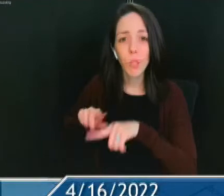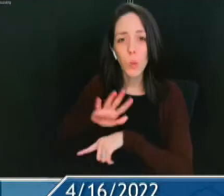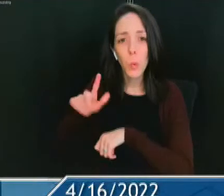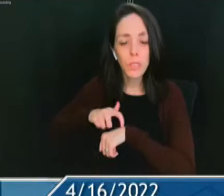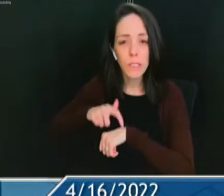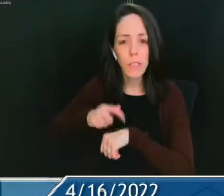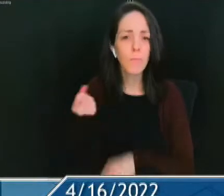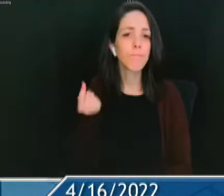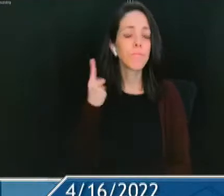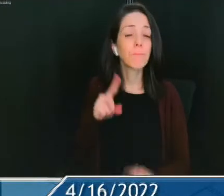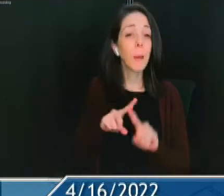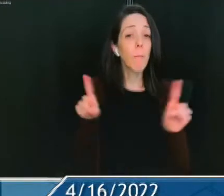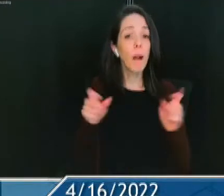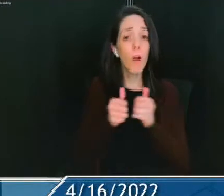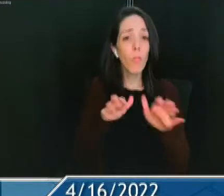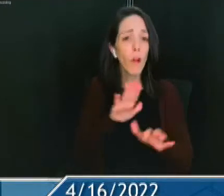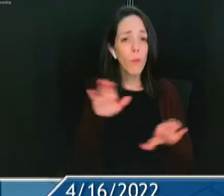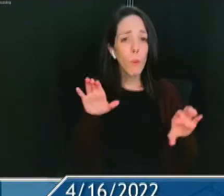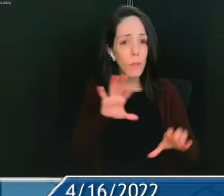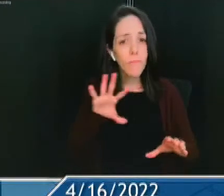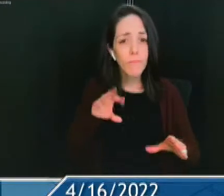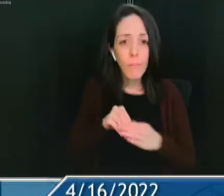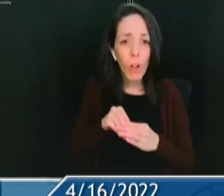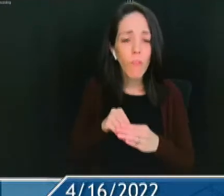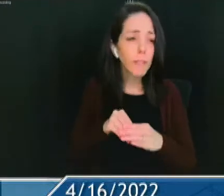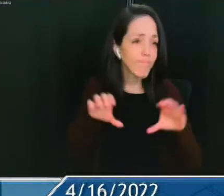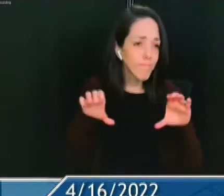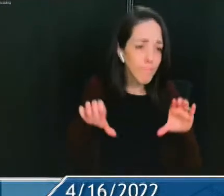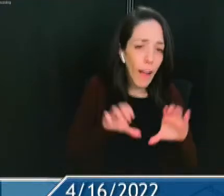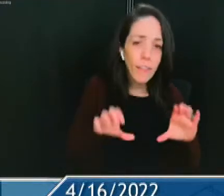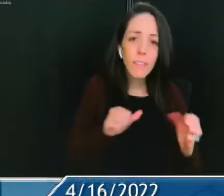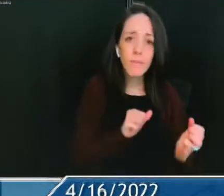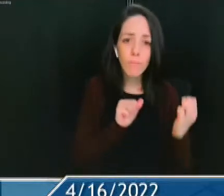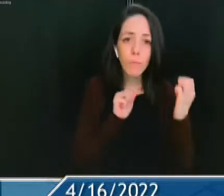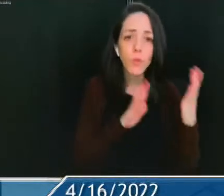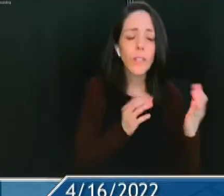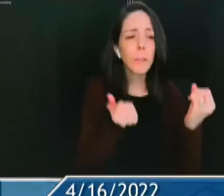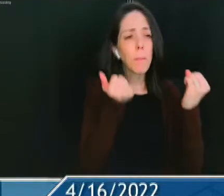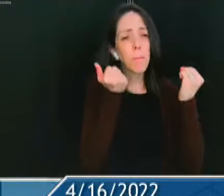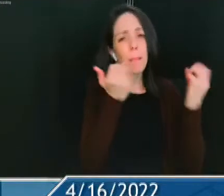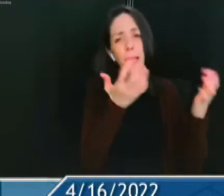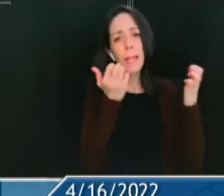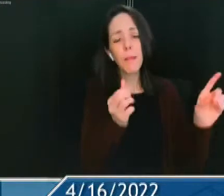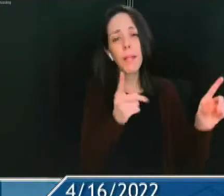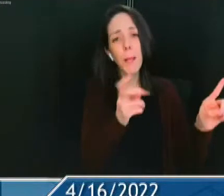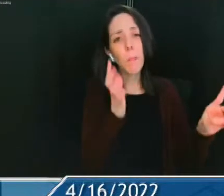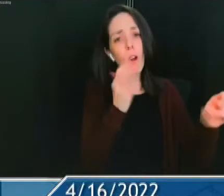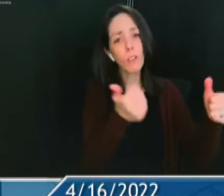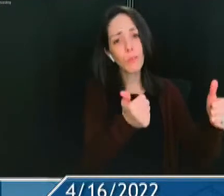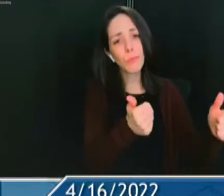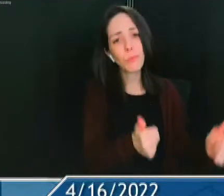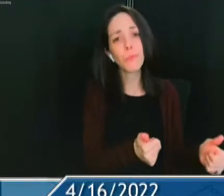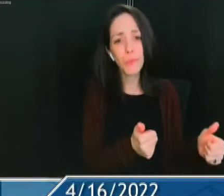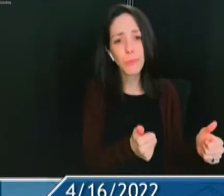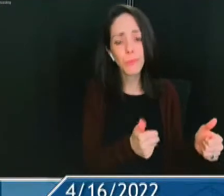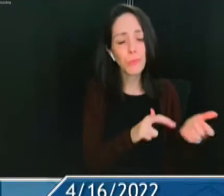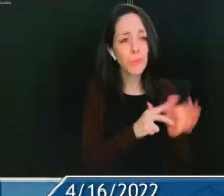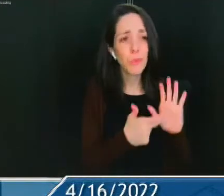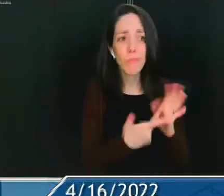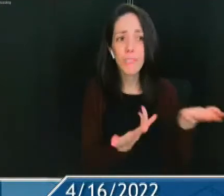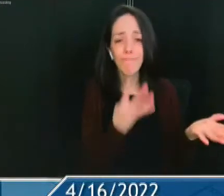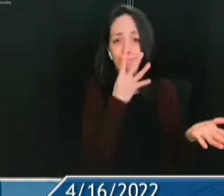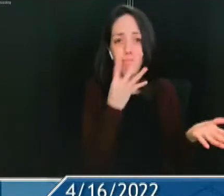But without your active involvement, many existing park assets are likely to fall victim to benign